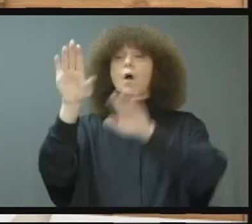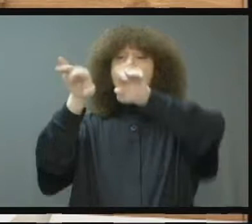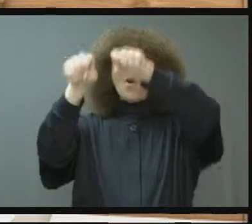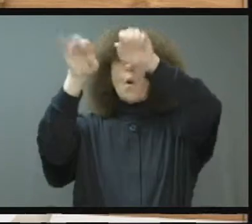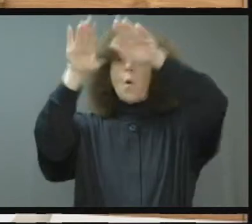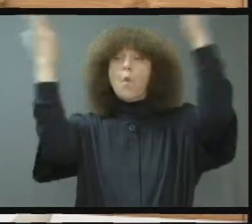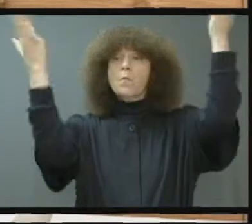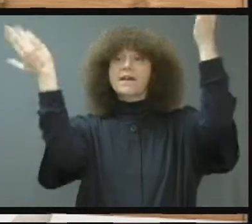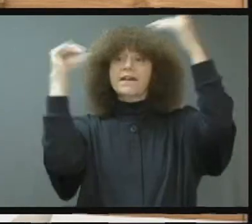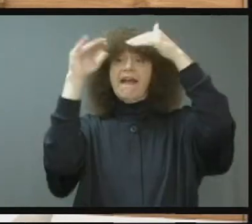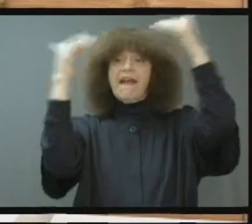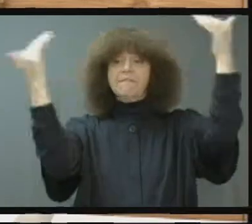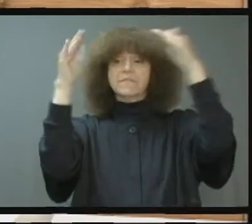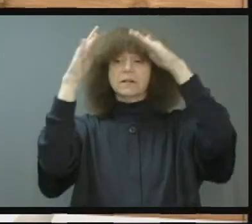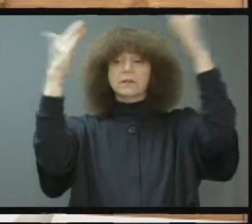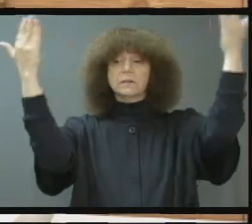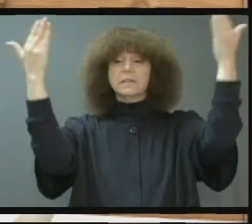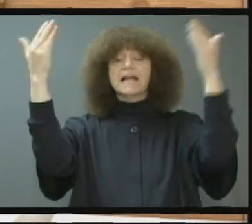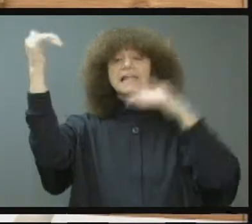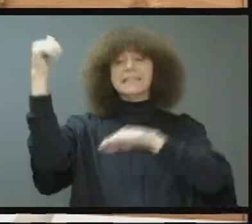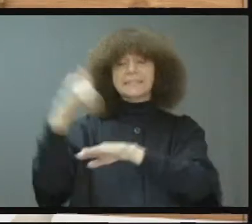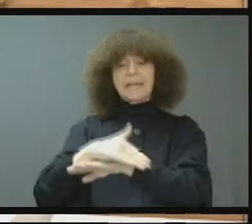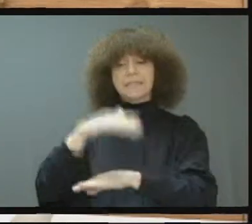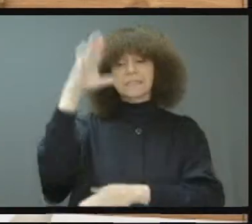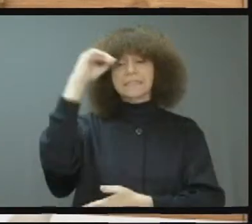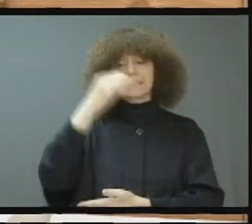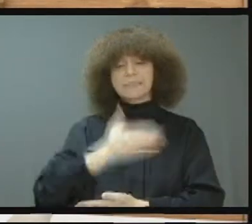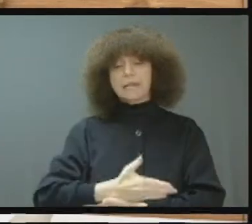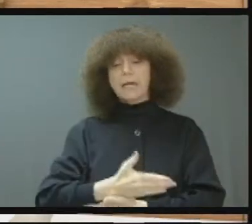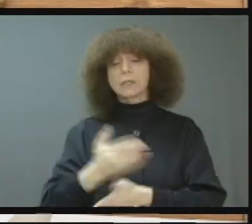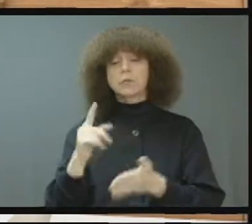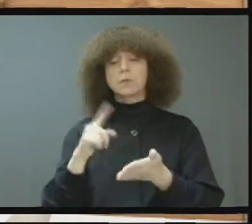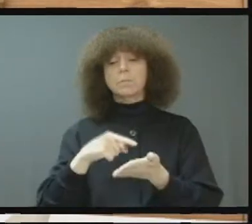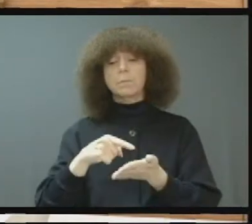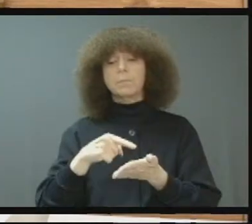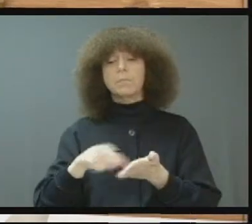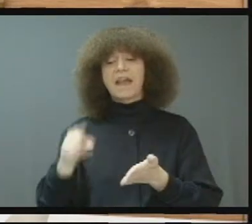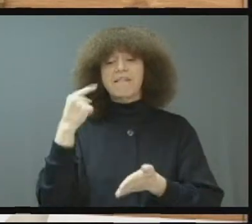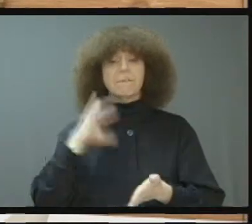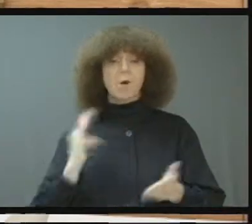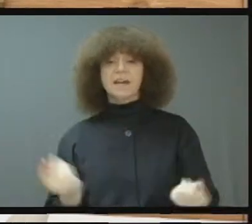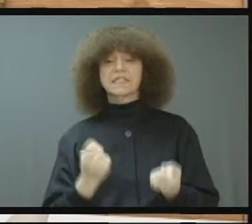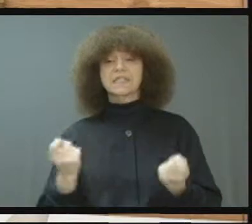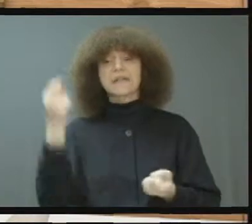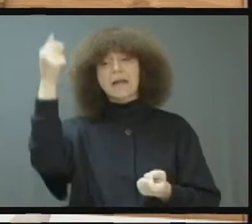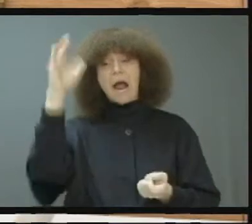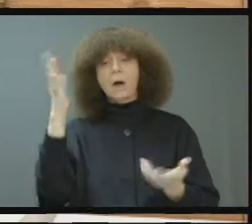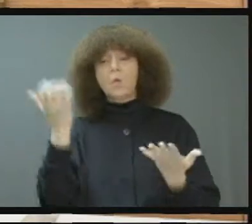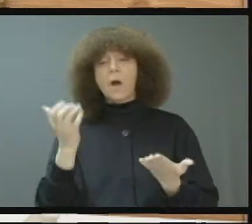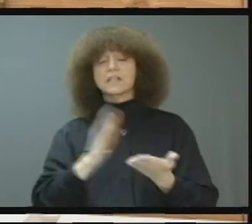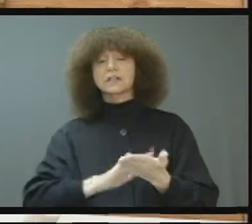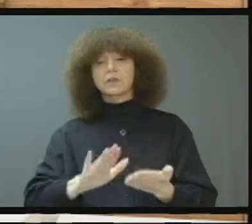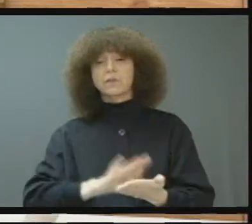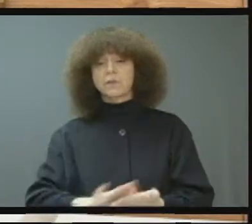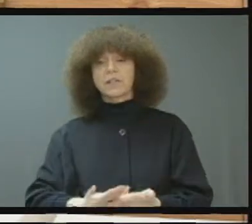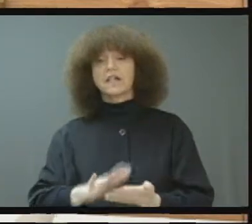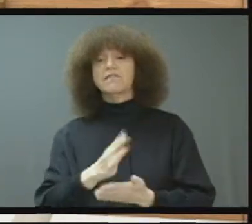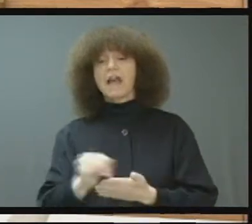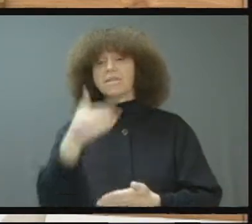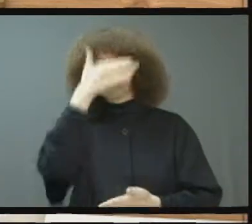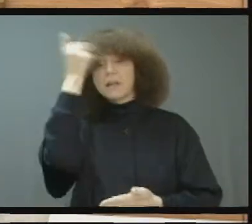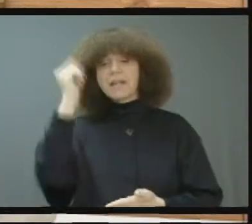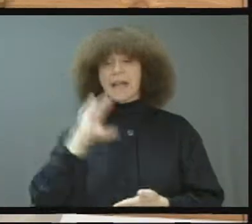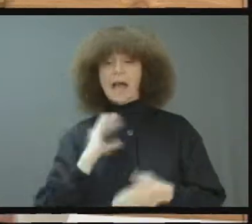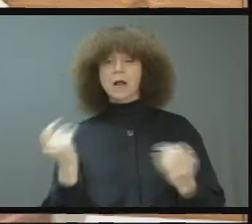his Son to pay for our sins too. God doesn't want to remember our sins. He wants to forgive and forget them.